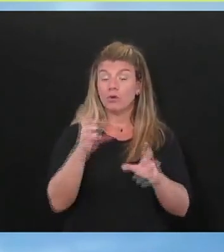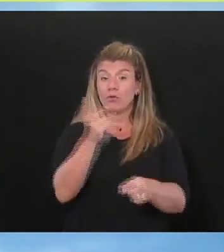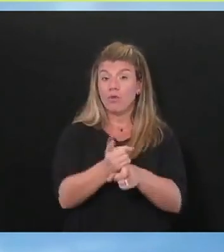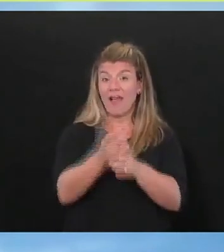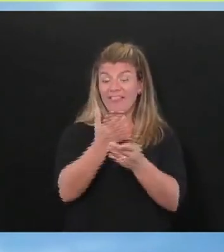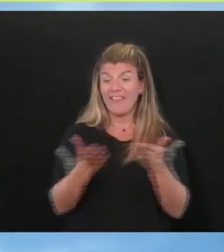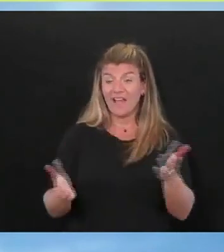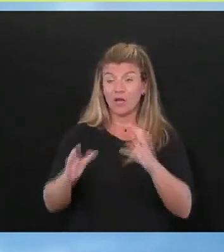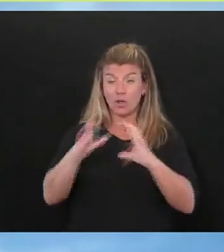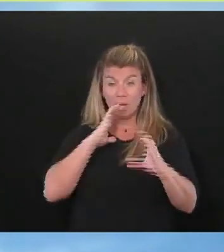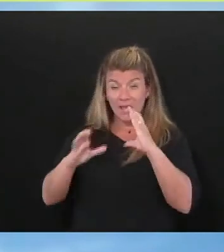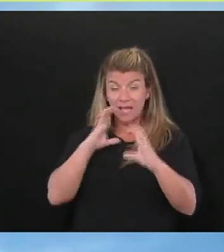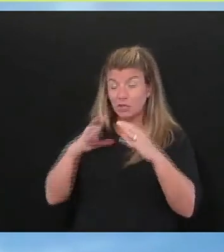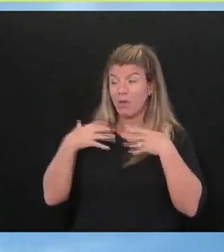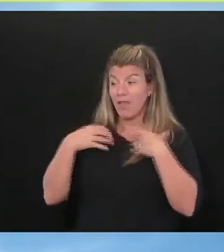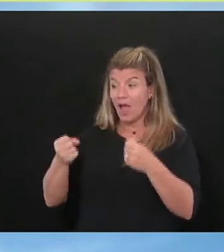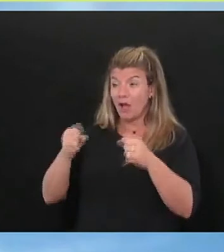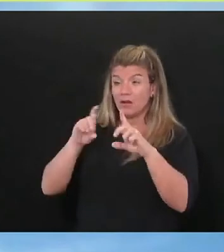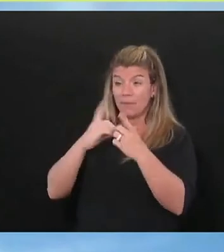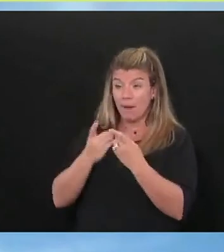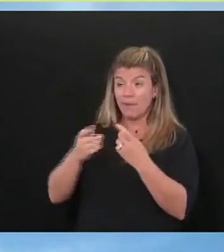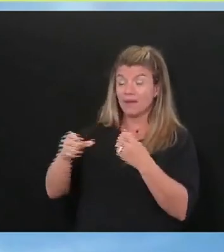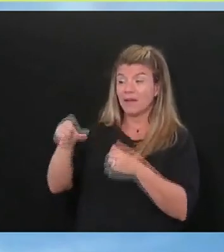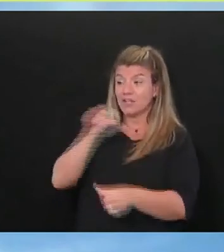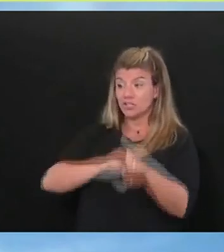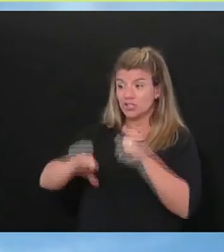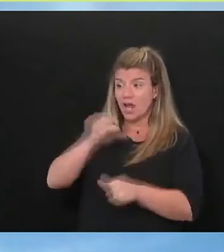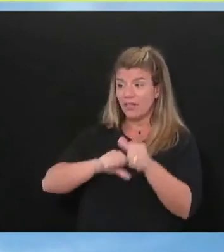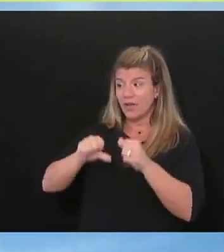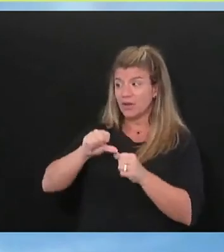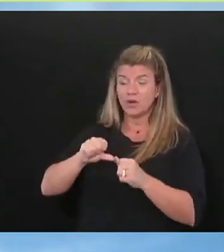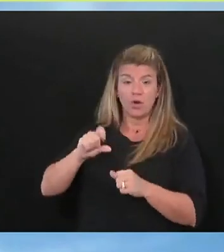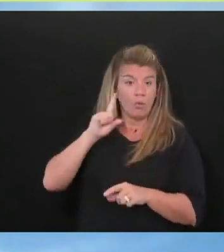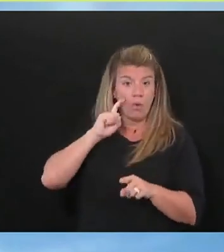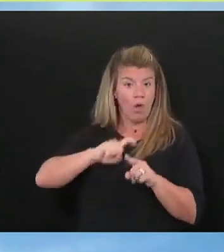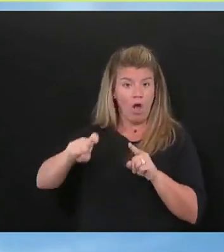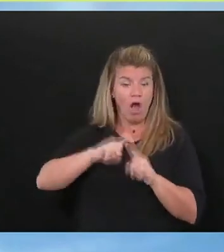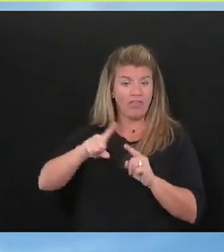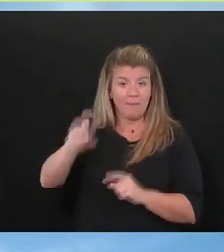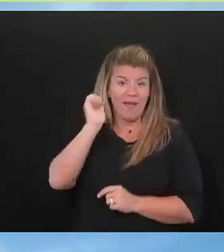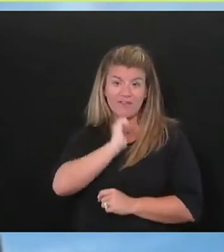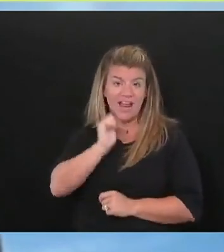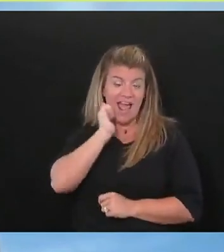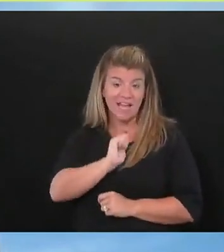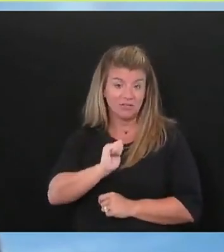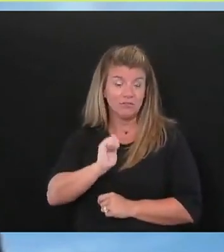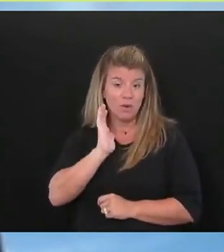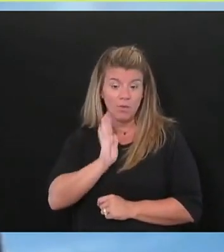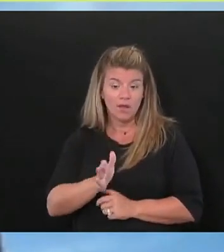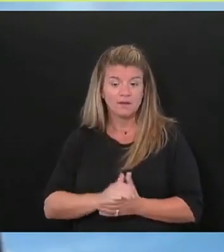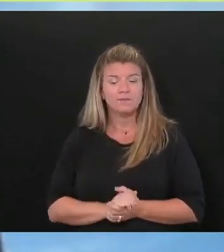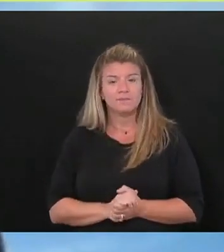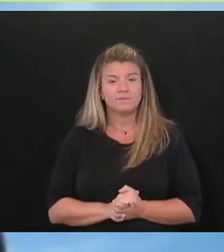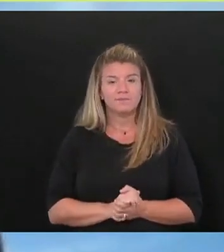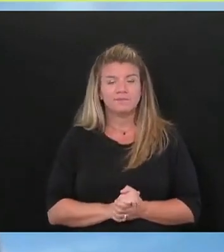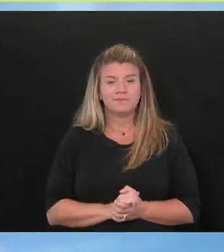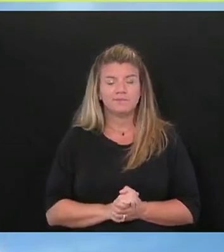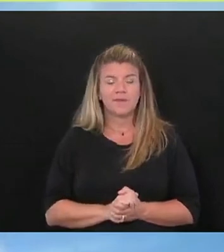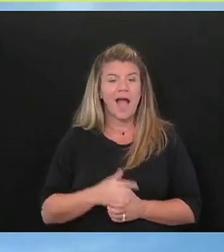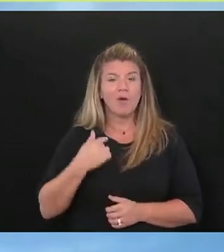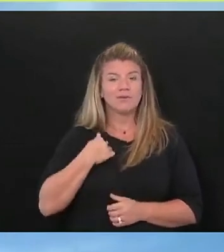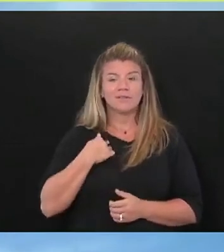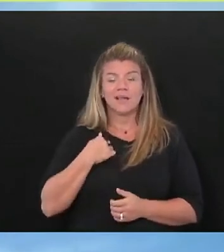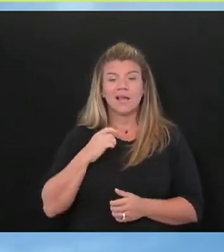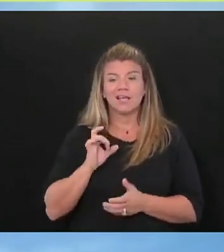health department and with us. And we'll call them every day from now on. But I just got kicked off there for a second there. So sorry,